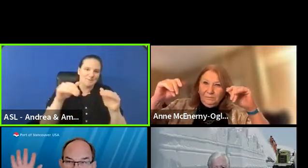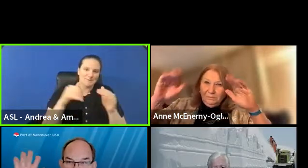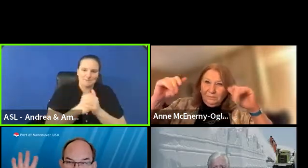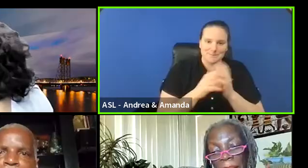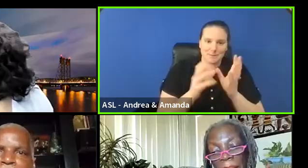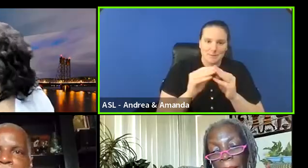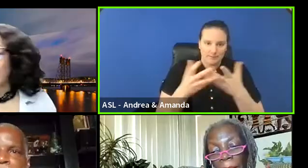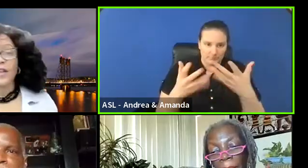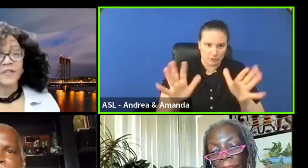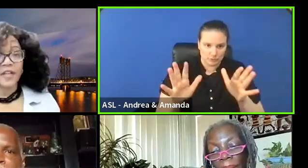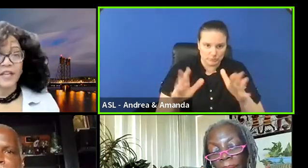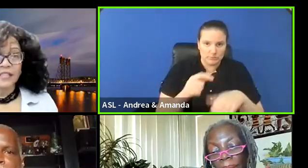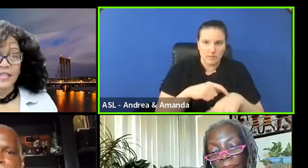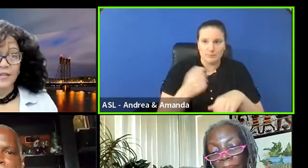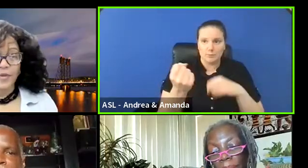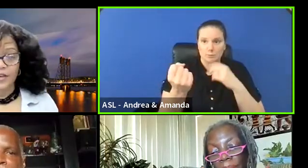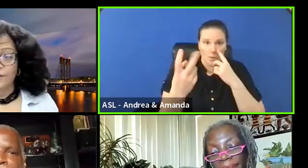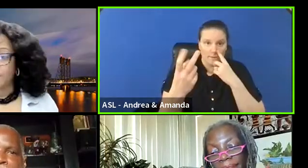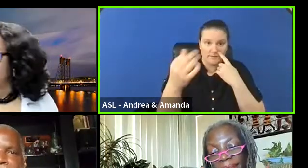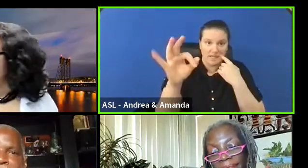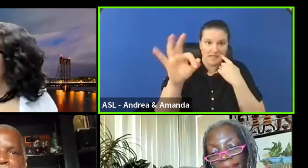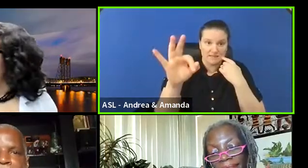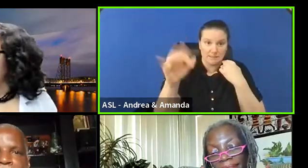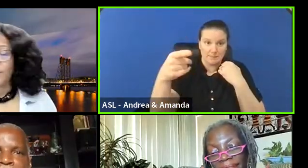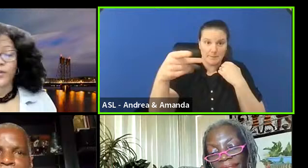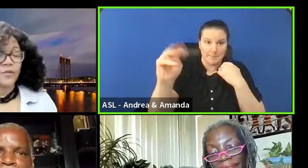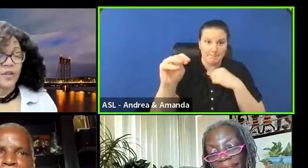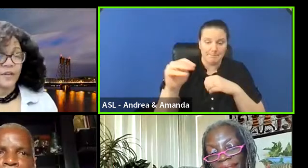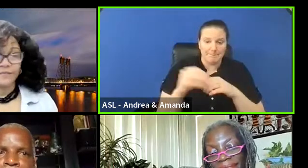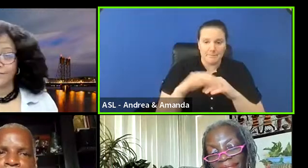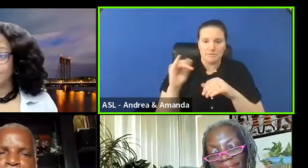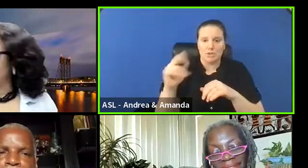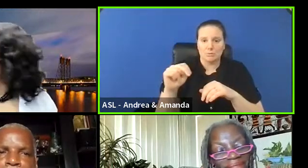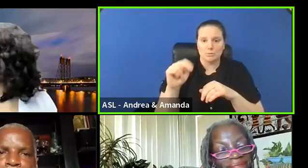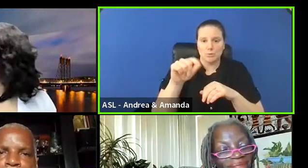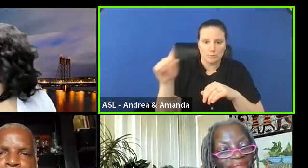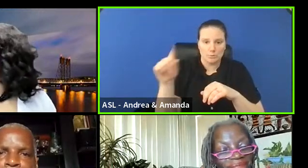is adjourned at 12:19 p.m. January